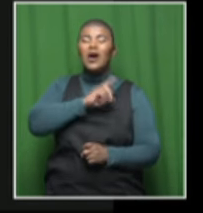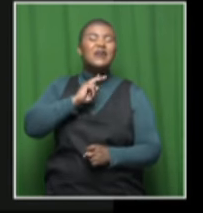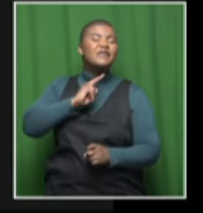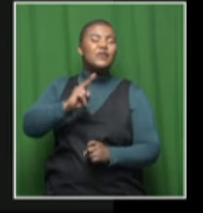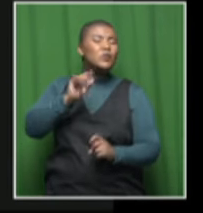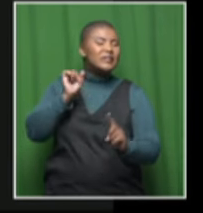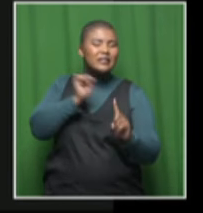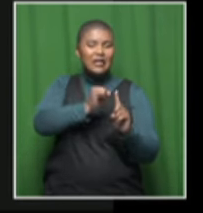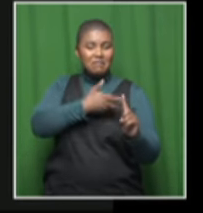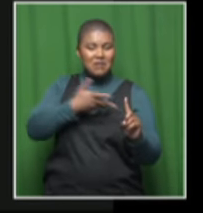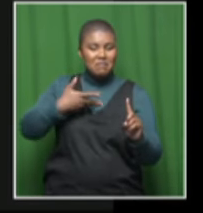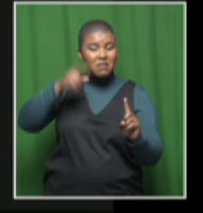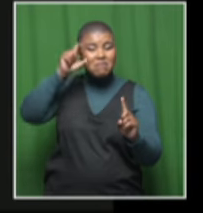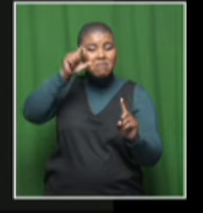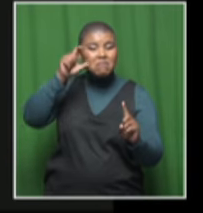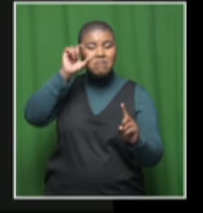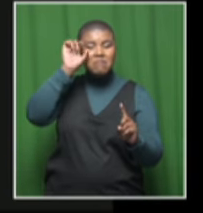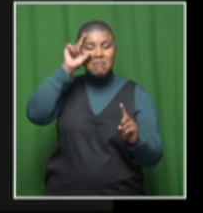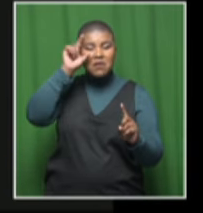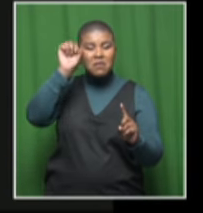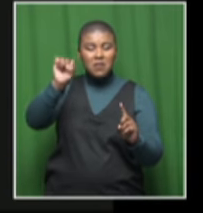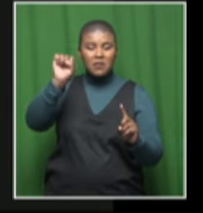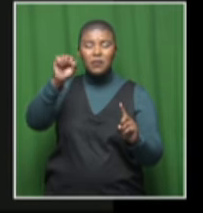that spoke to the soul.